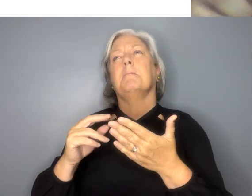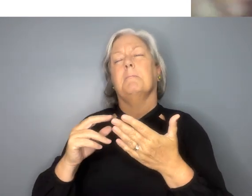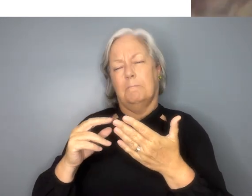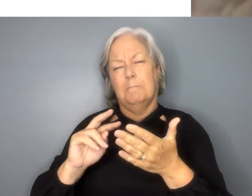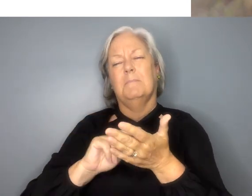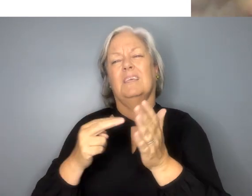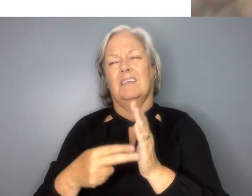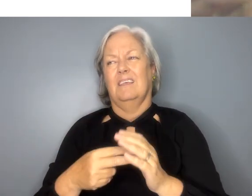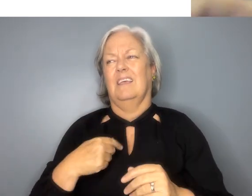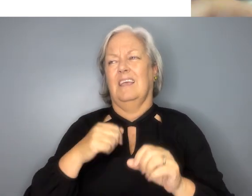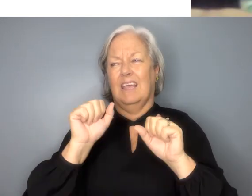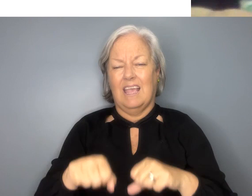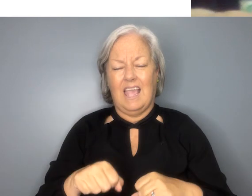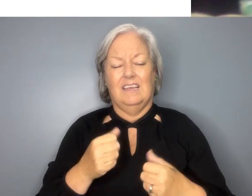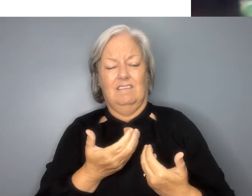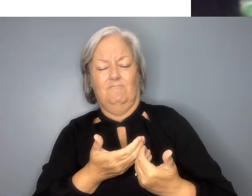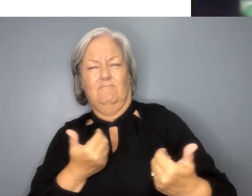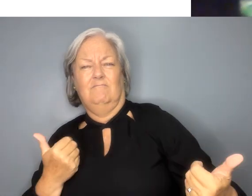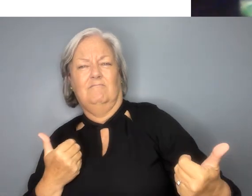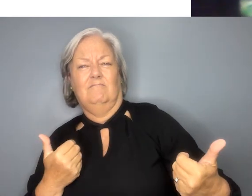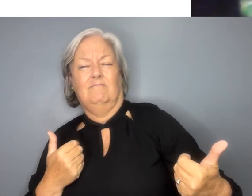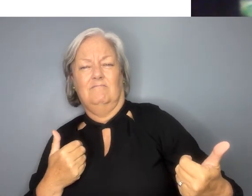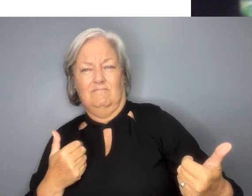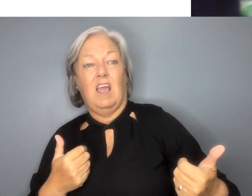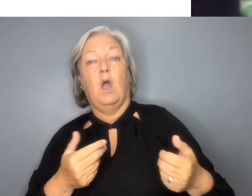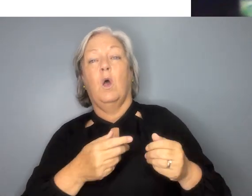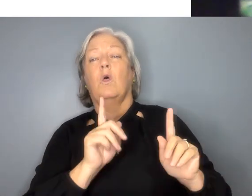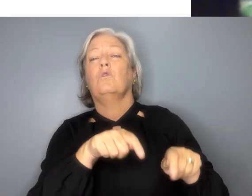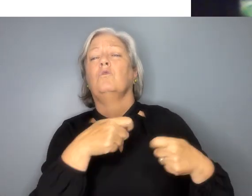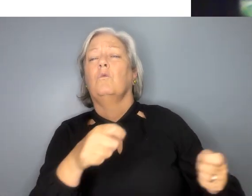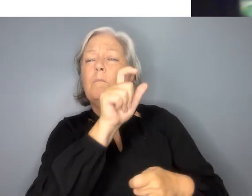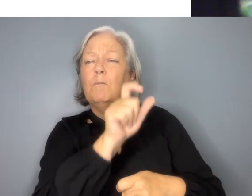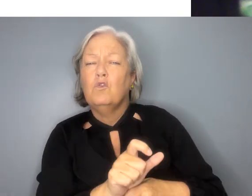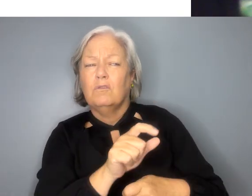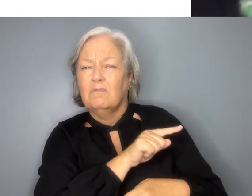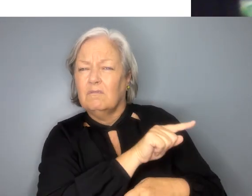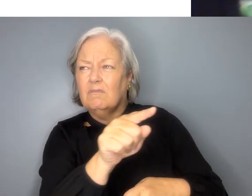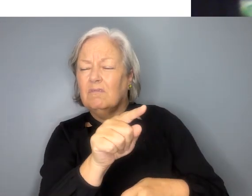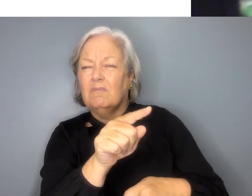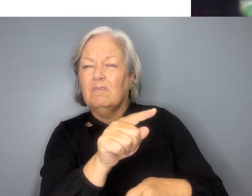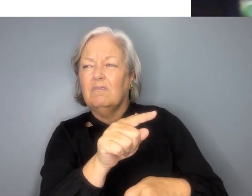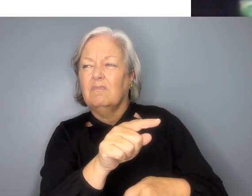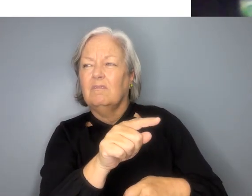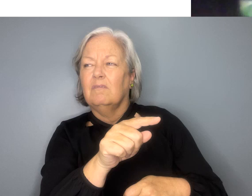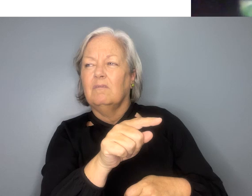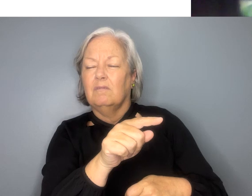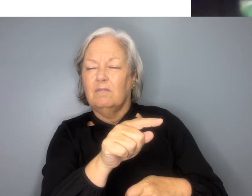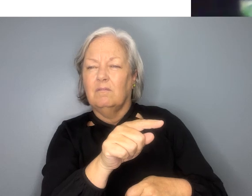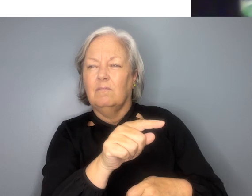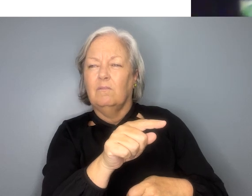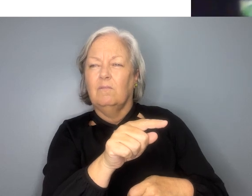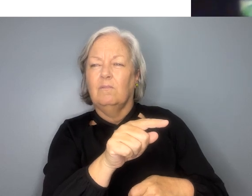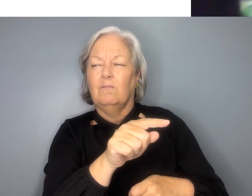able to remove the boundaries that a normal person would have, and those boundaries